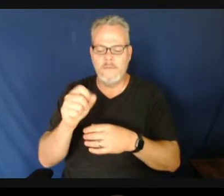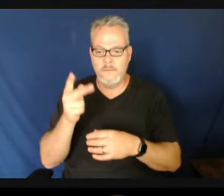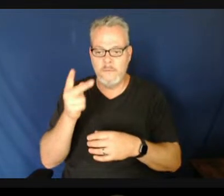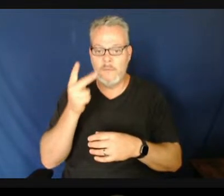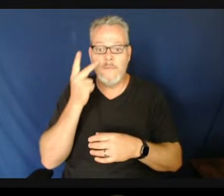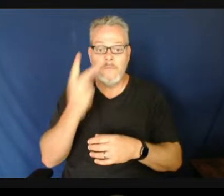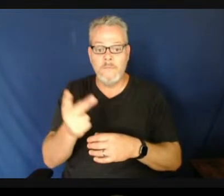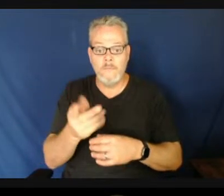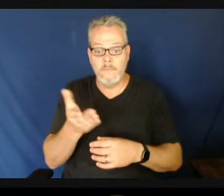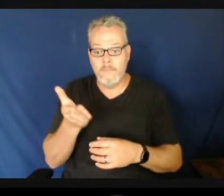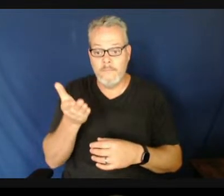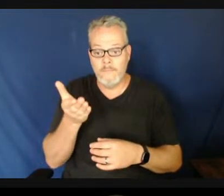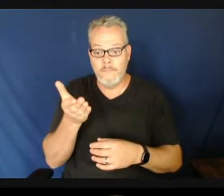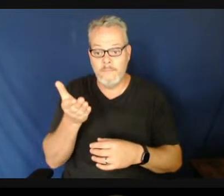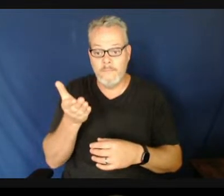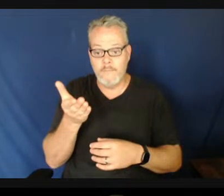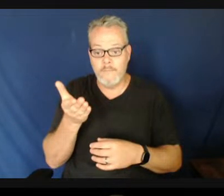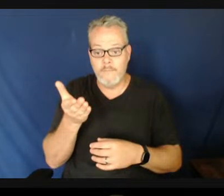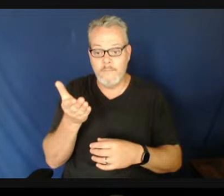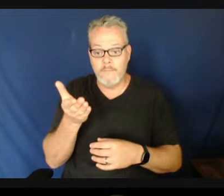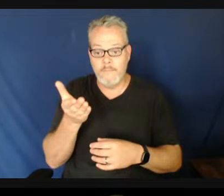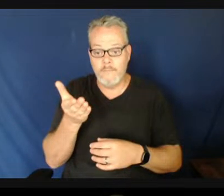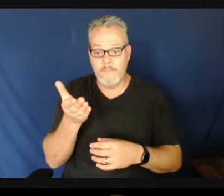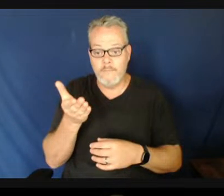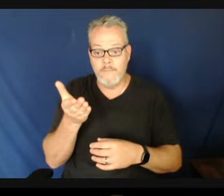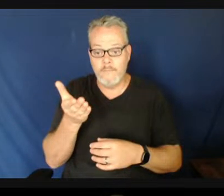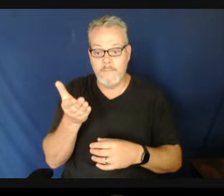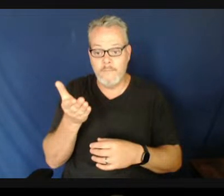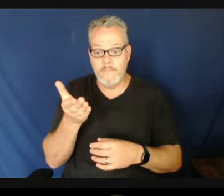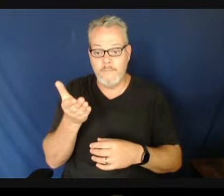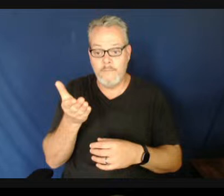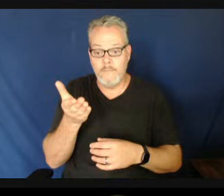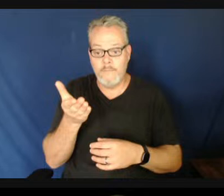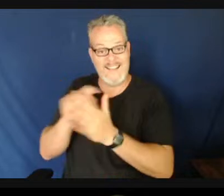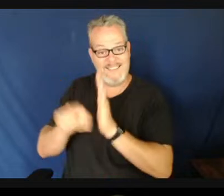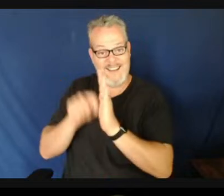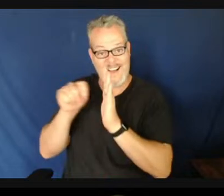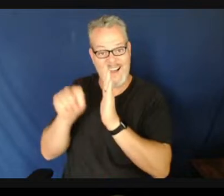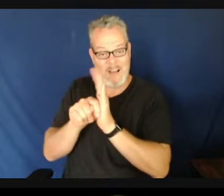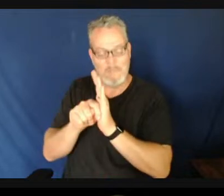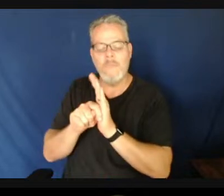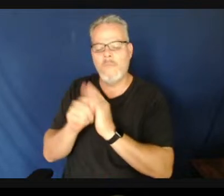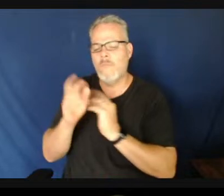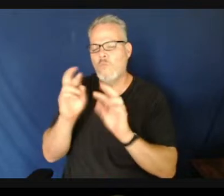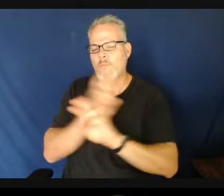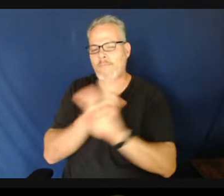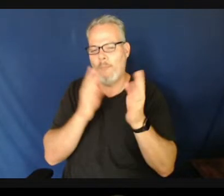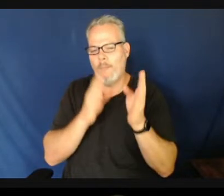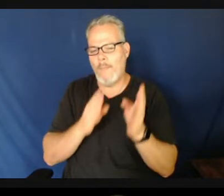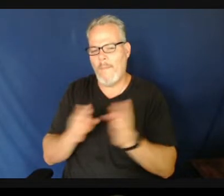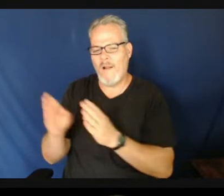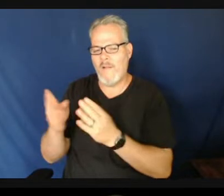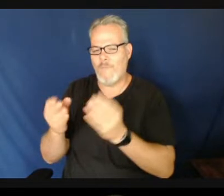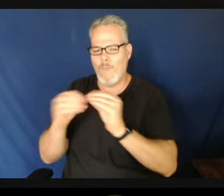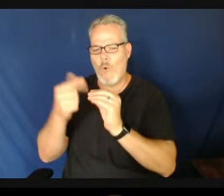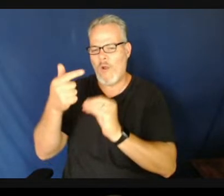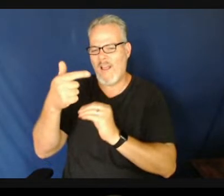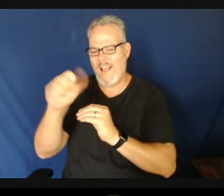occur, as we still expect it to. And at that point in time will be when we need to be most prepared for that gas output and tephra